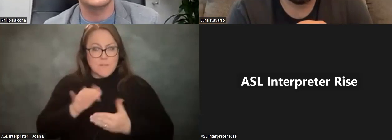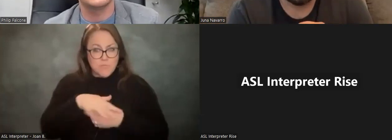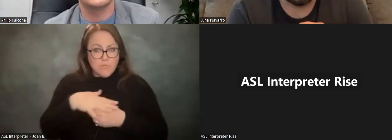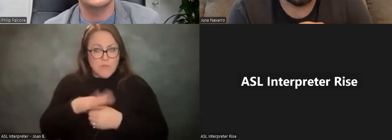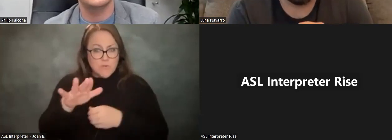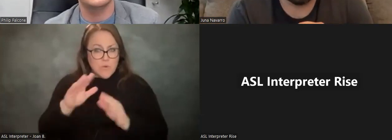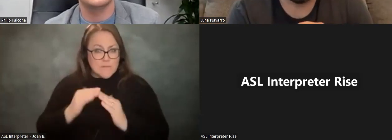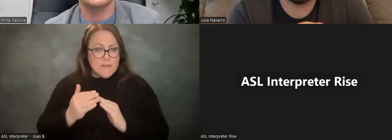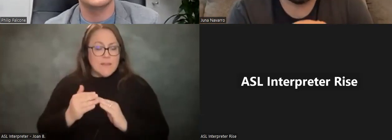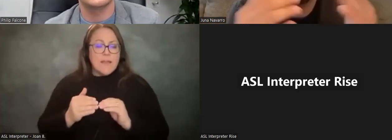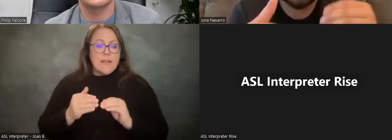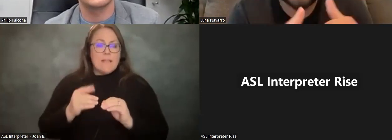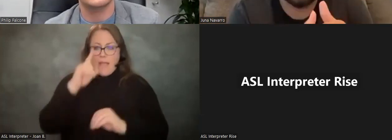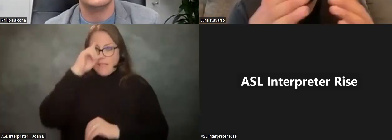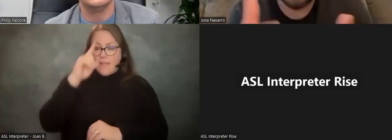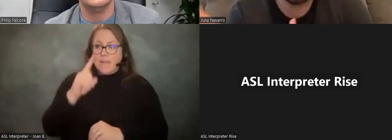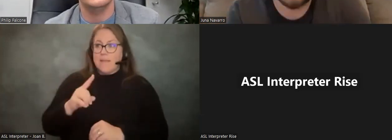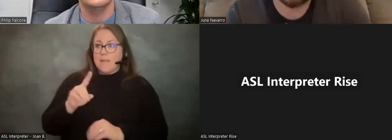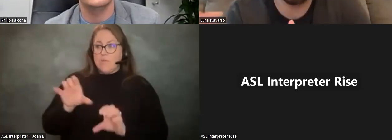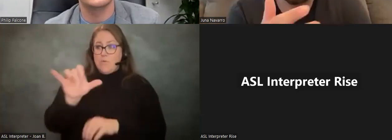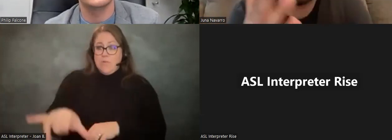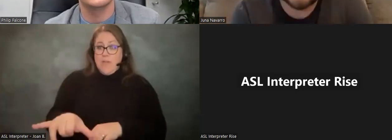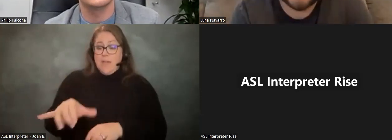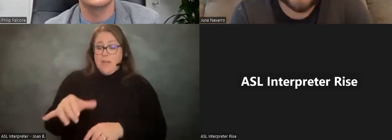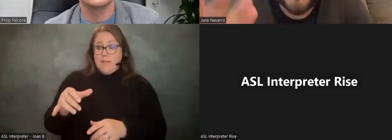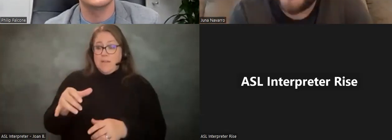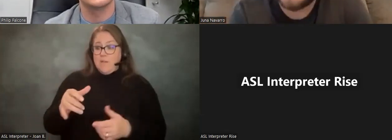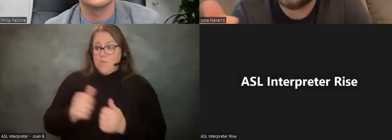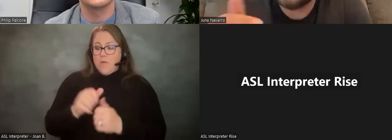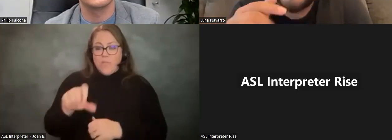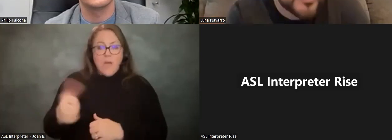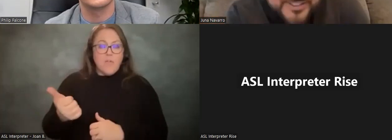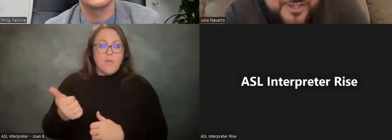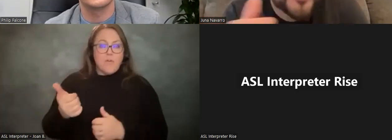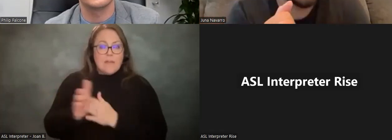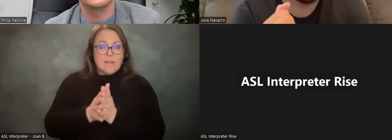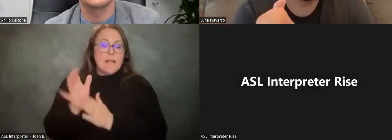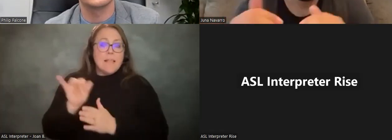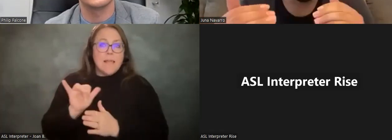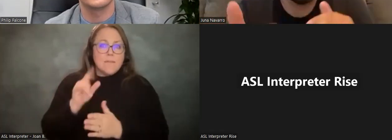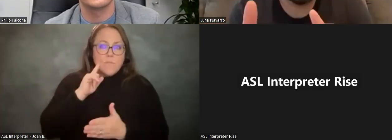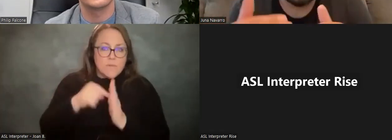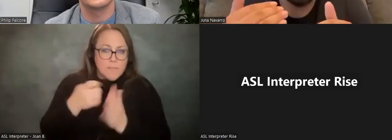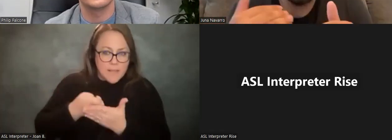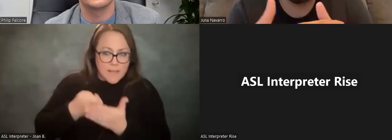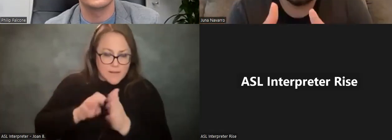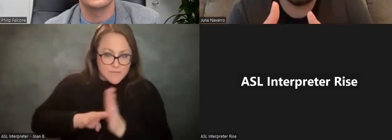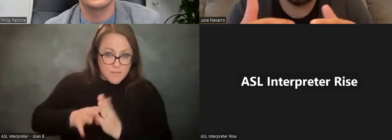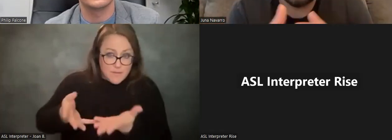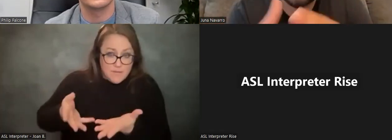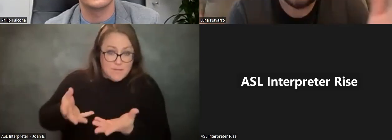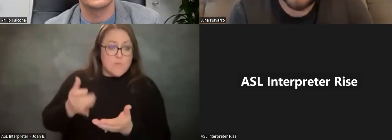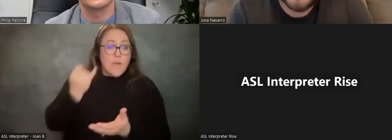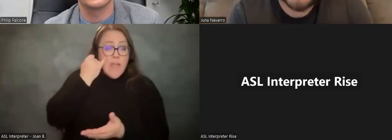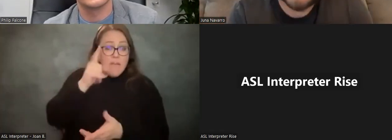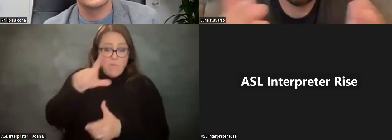think doing so and justifying it with other initiatives, such as like how Philip has said, like economic development, right? So as long as you have a good reason as